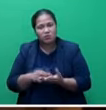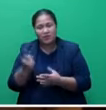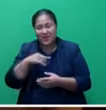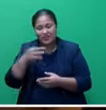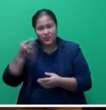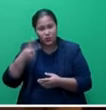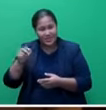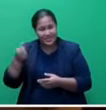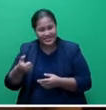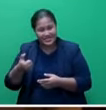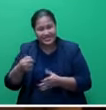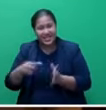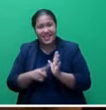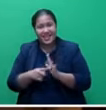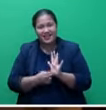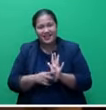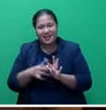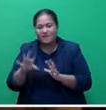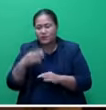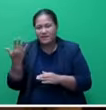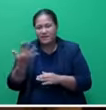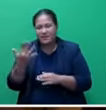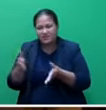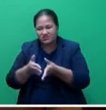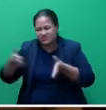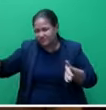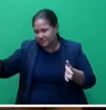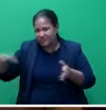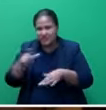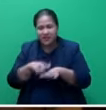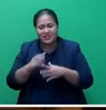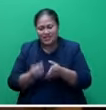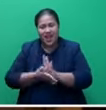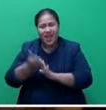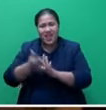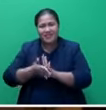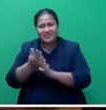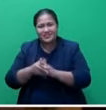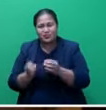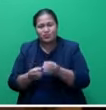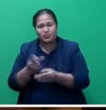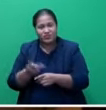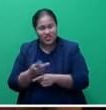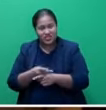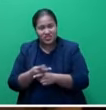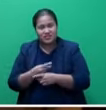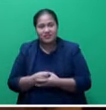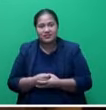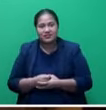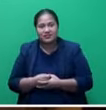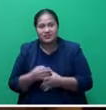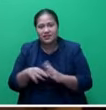per hectare from 15 hectares, with the highest yield of 167 tons per hectare on one